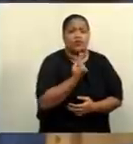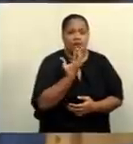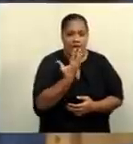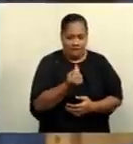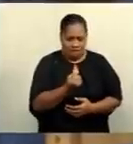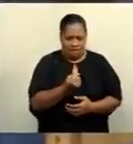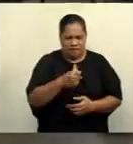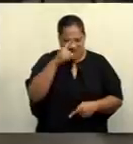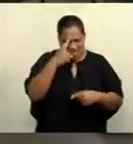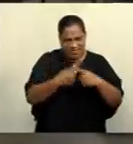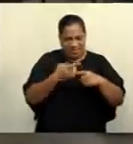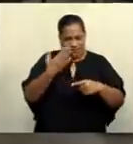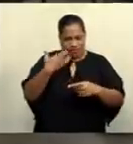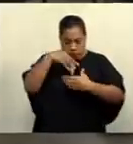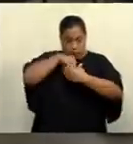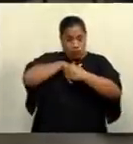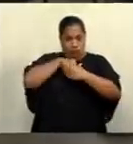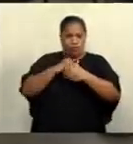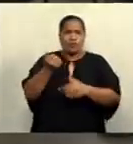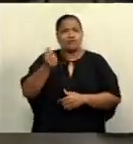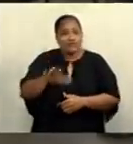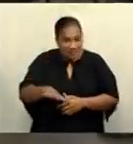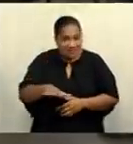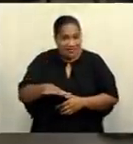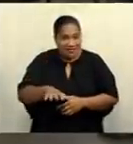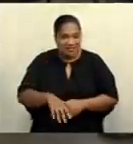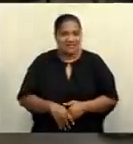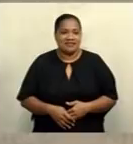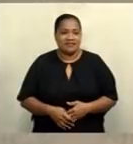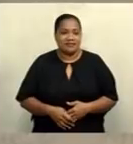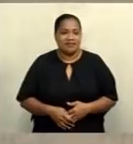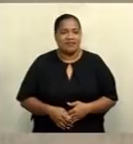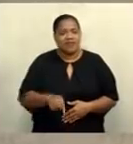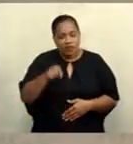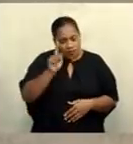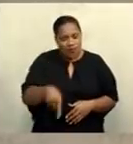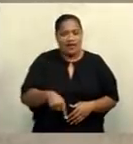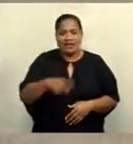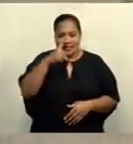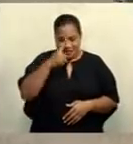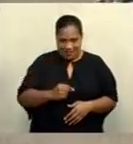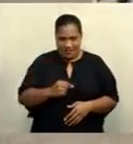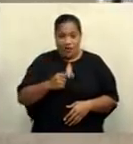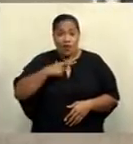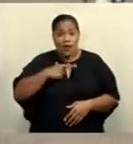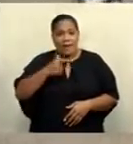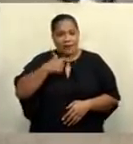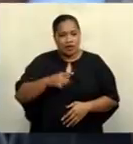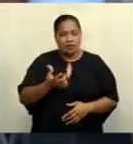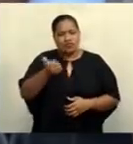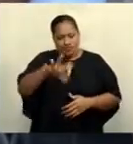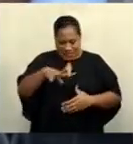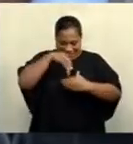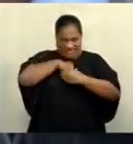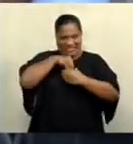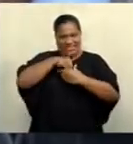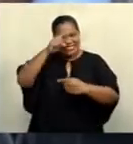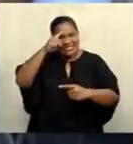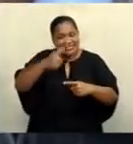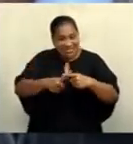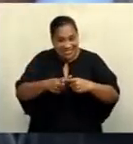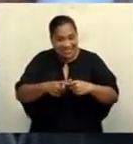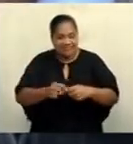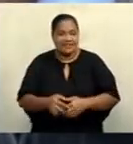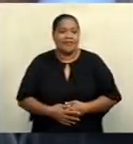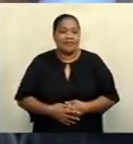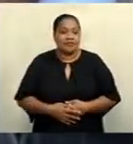medical condition that is not able to improve their ability, or where their immune system is somewhat impaired. Vaccination Task Force